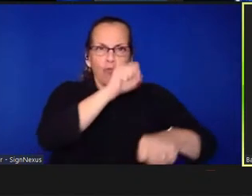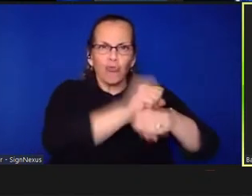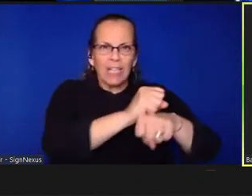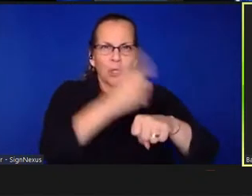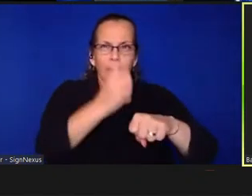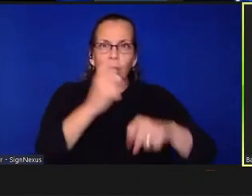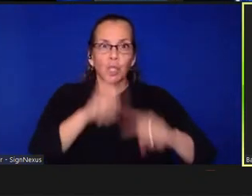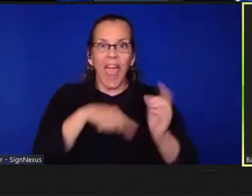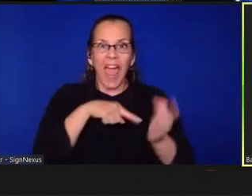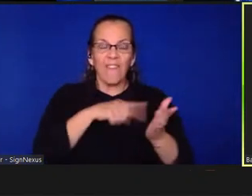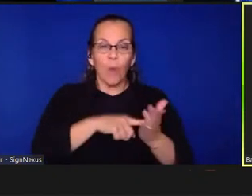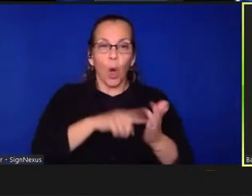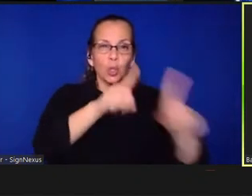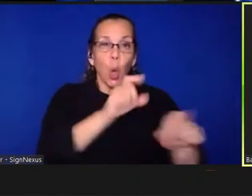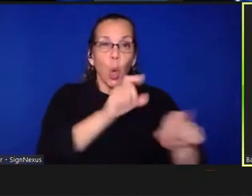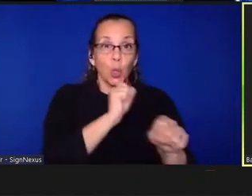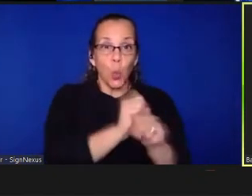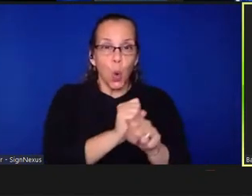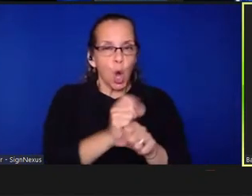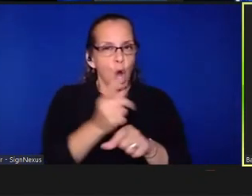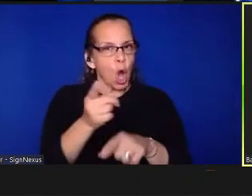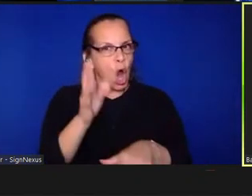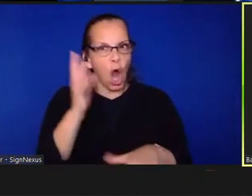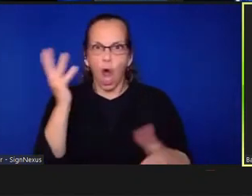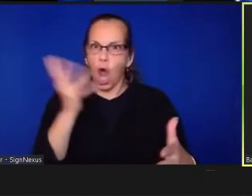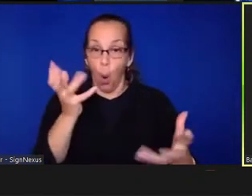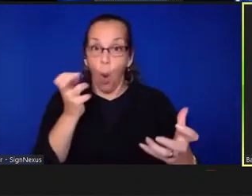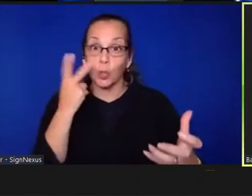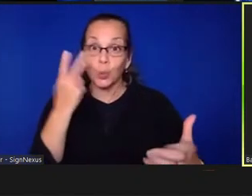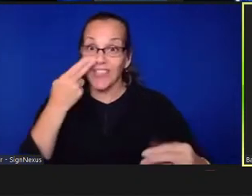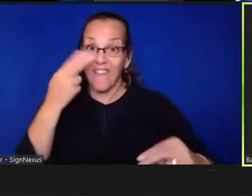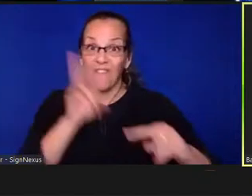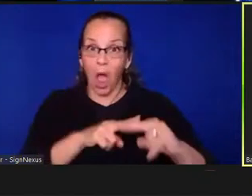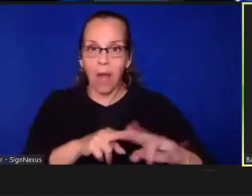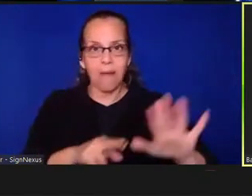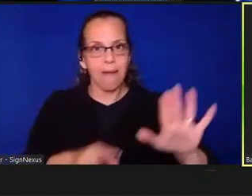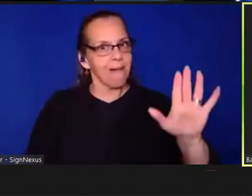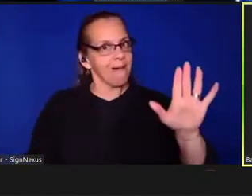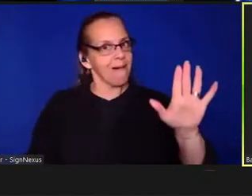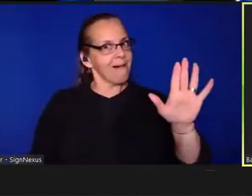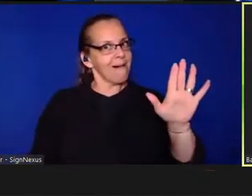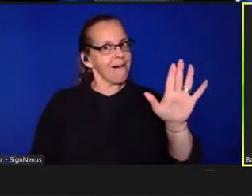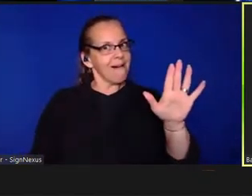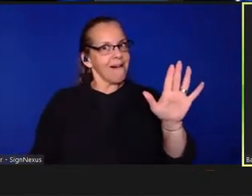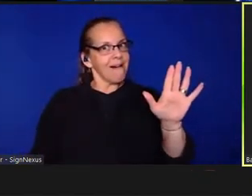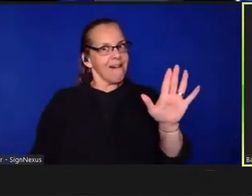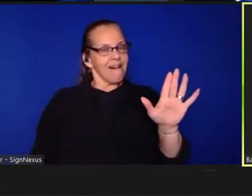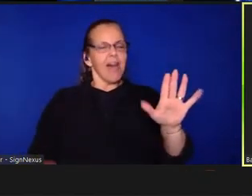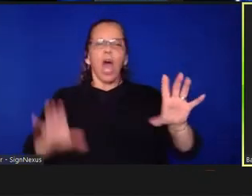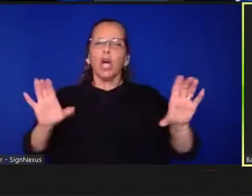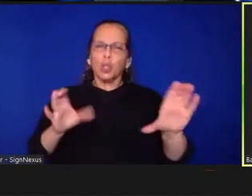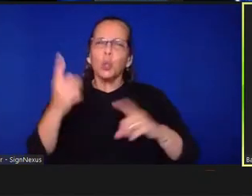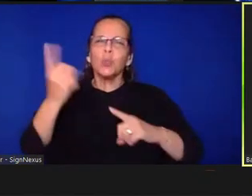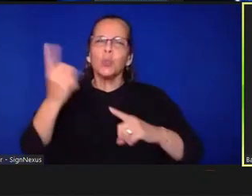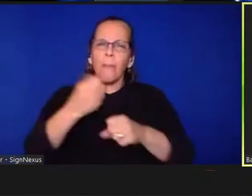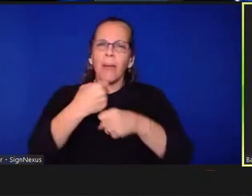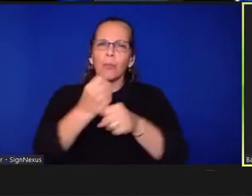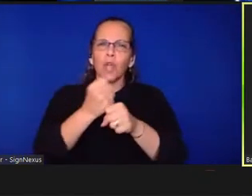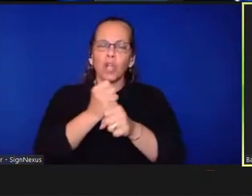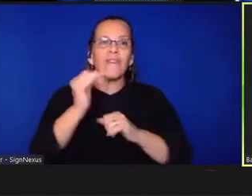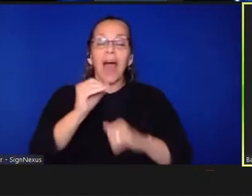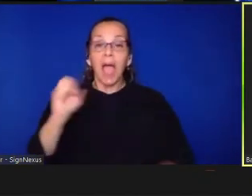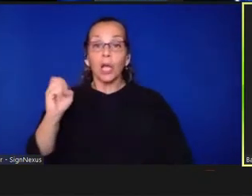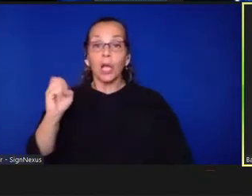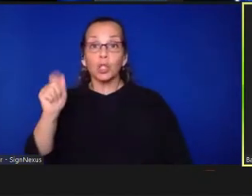in half you want to see fun oh that's don't do that let's do something productive like putting solar panels on